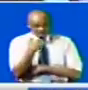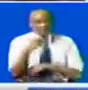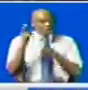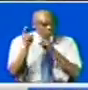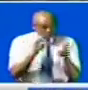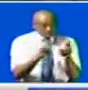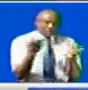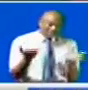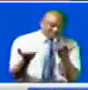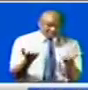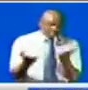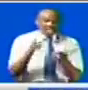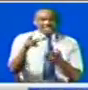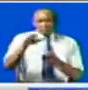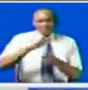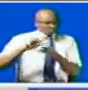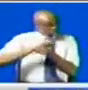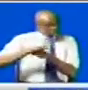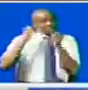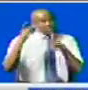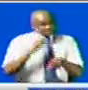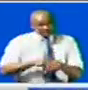we would find that this place is full.